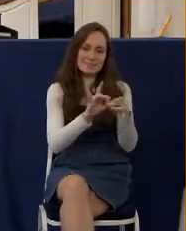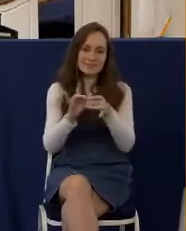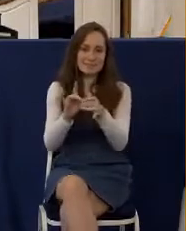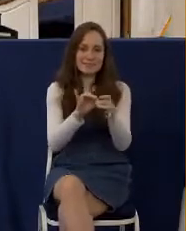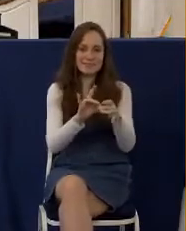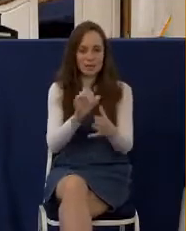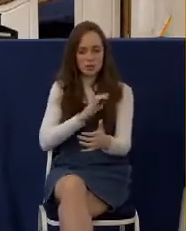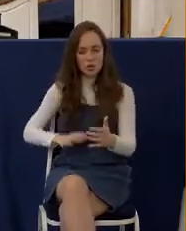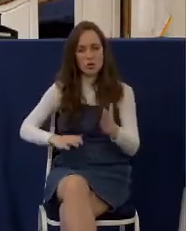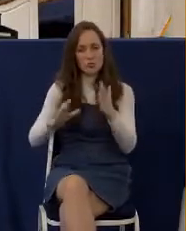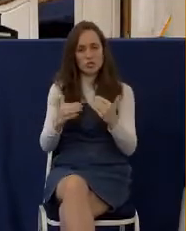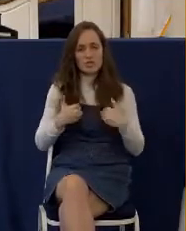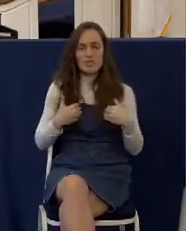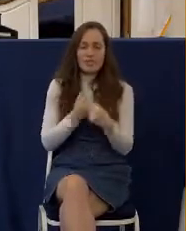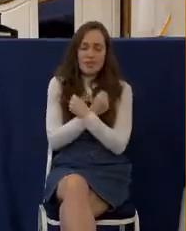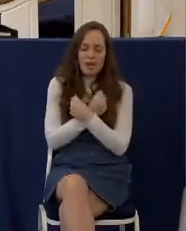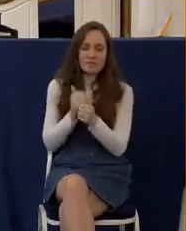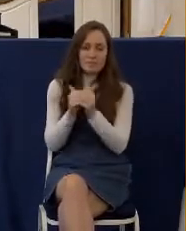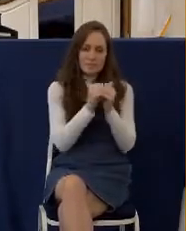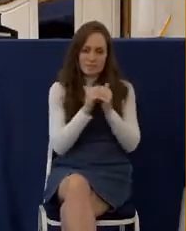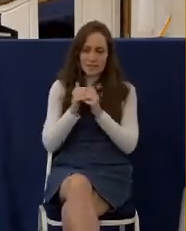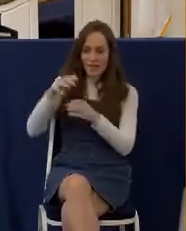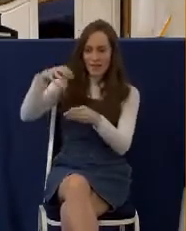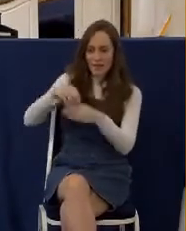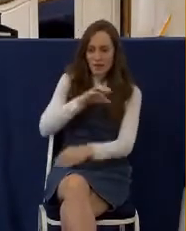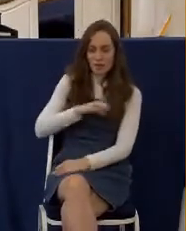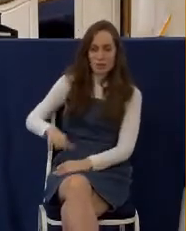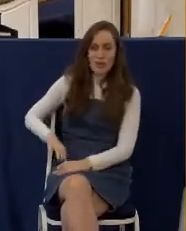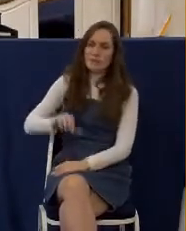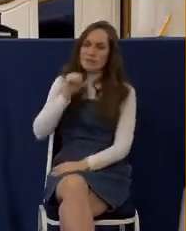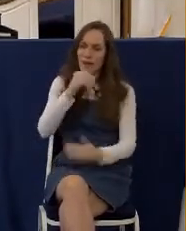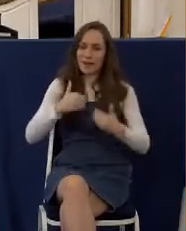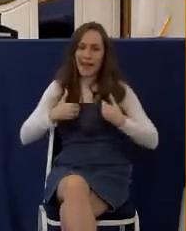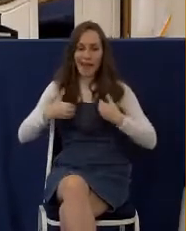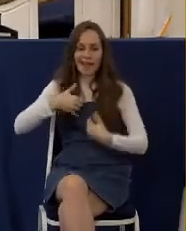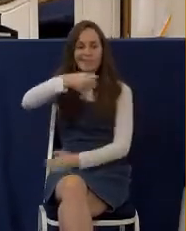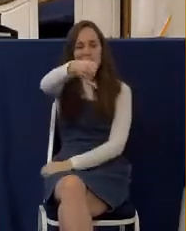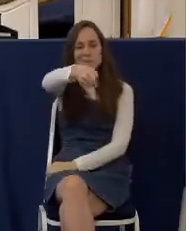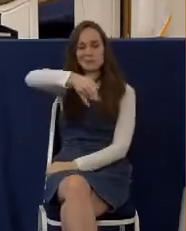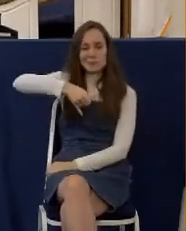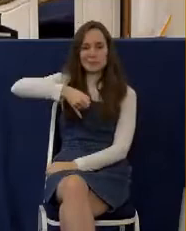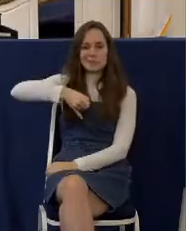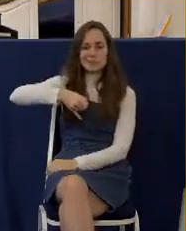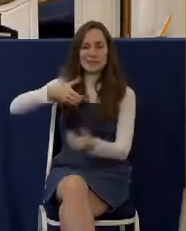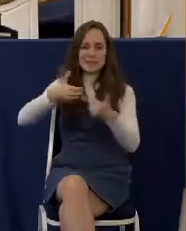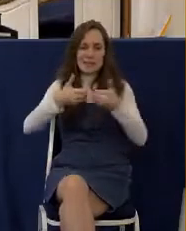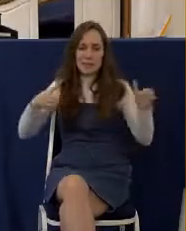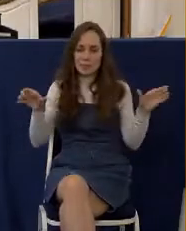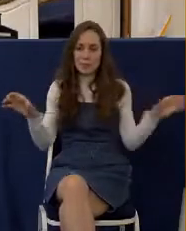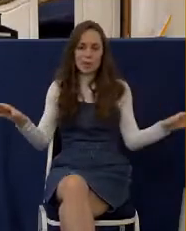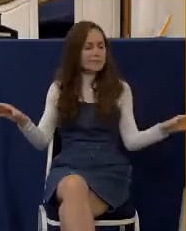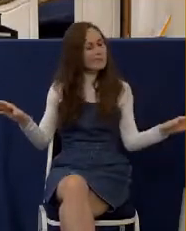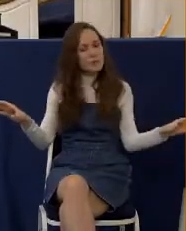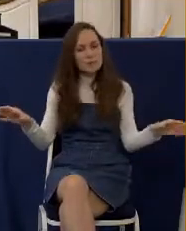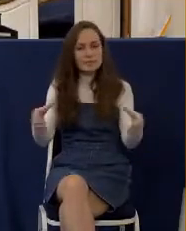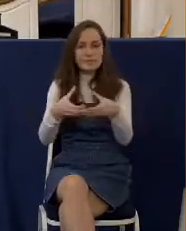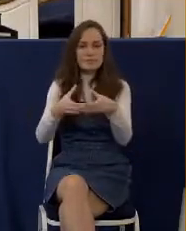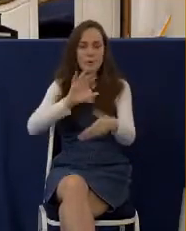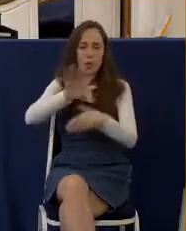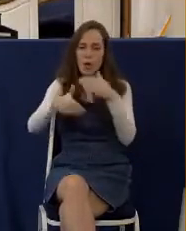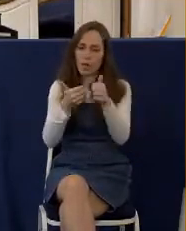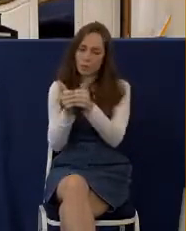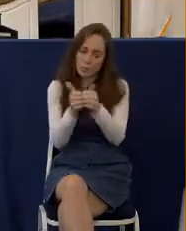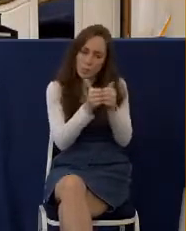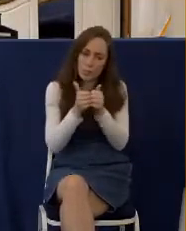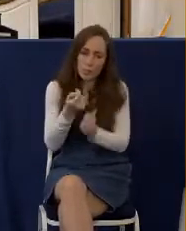out. You know, in Christ, there's no wall of partition. There's no separation. We are all one. No matter what your background